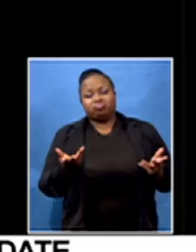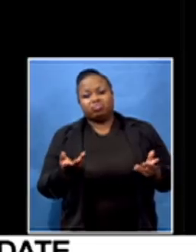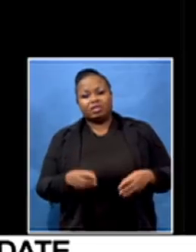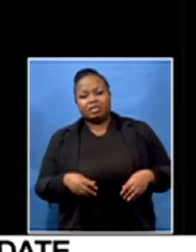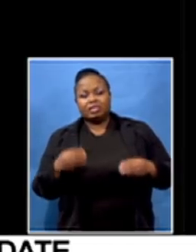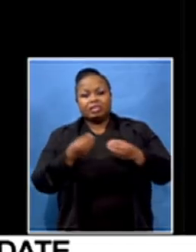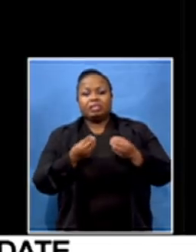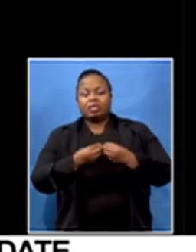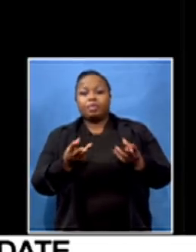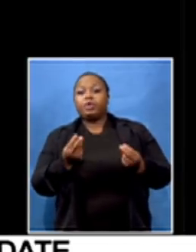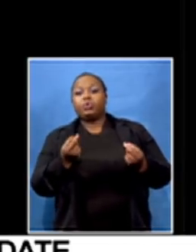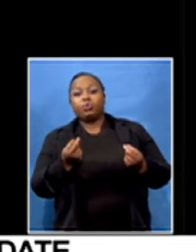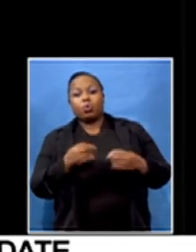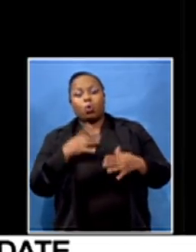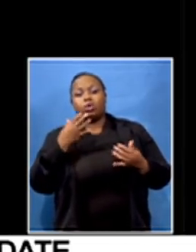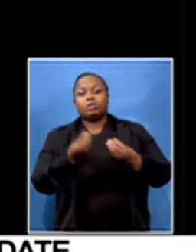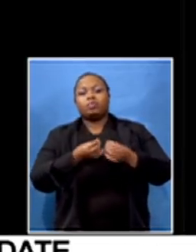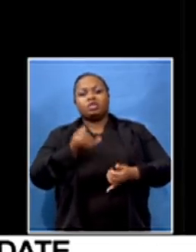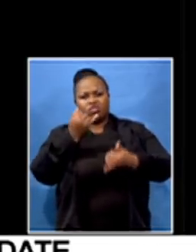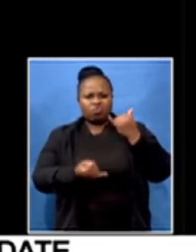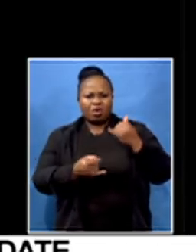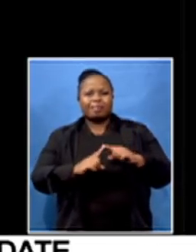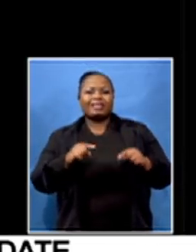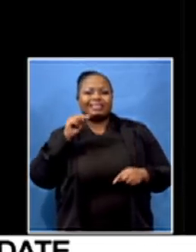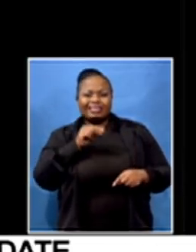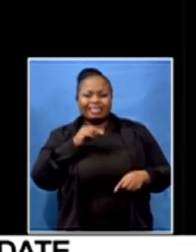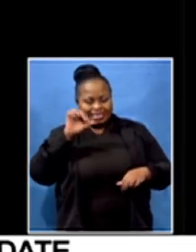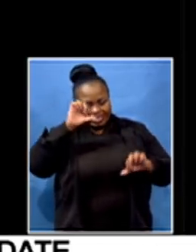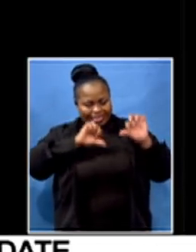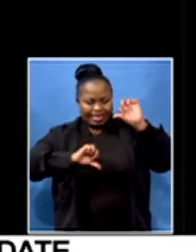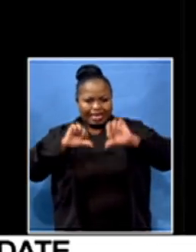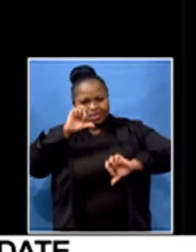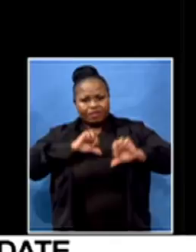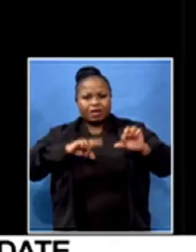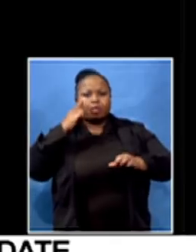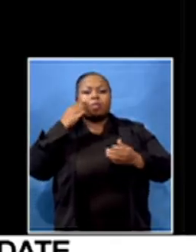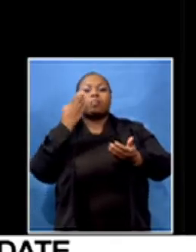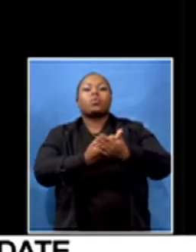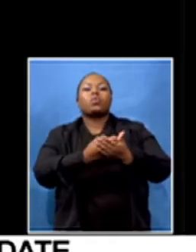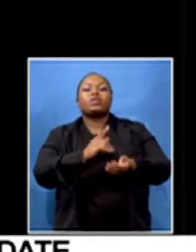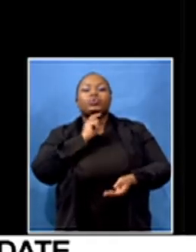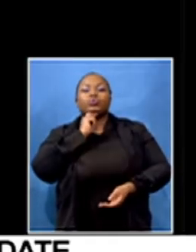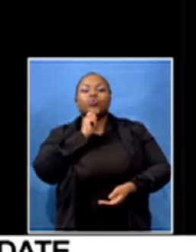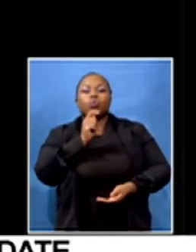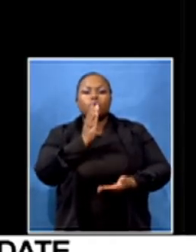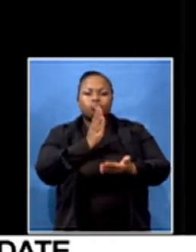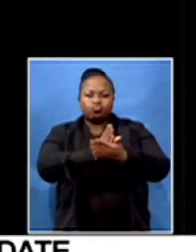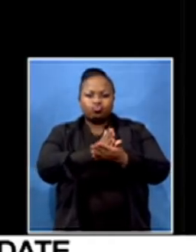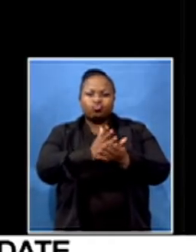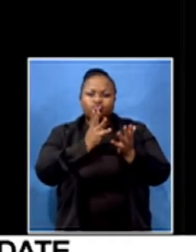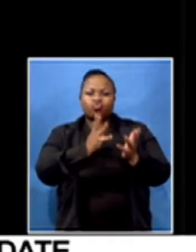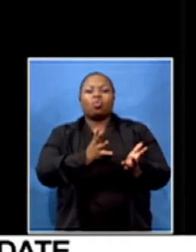it's a wrong phenomenon, which is a scientifically proven fact. What we need to